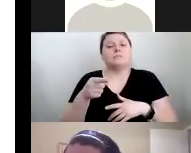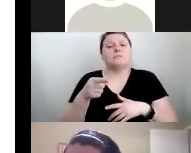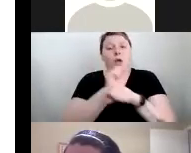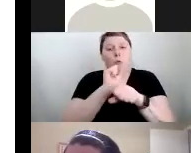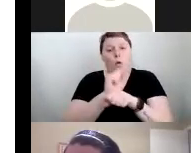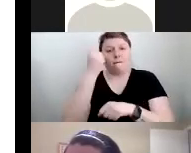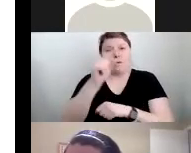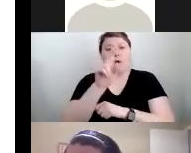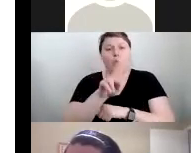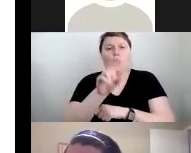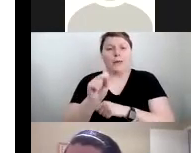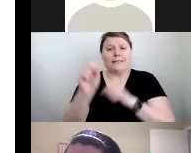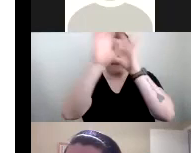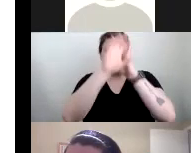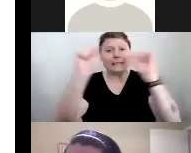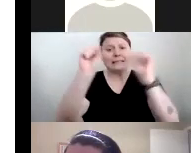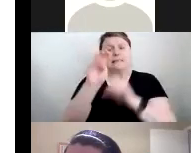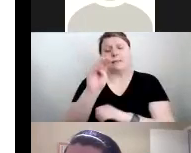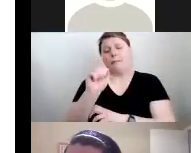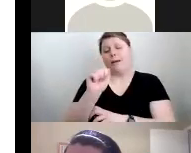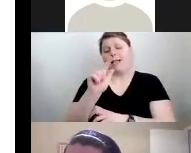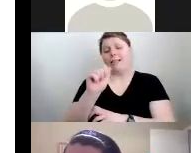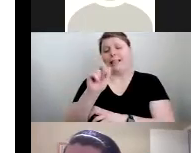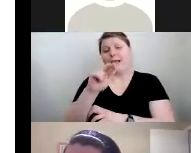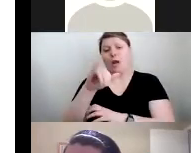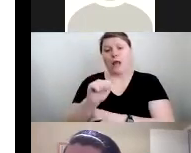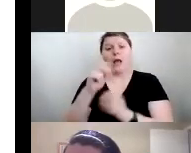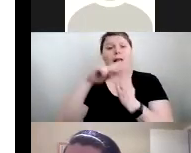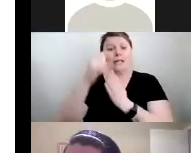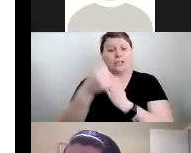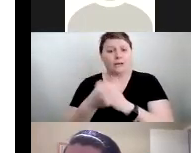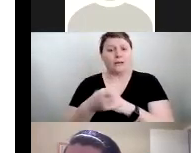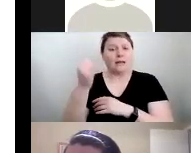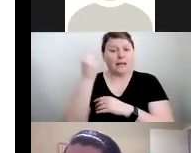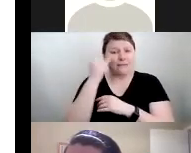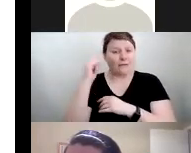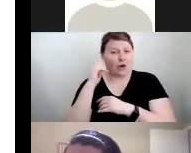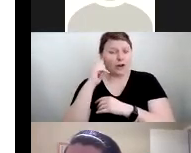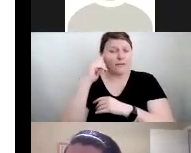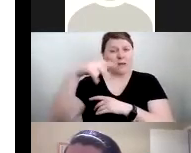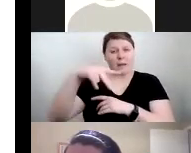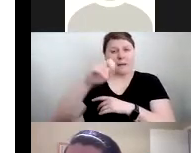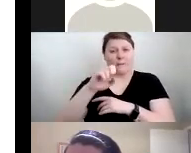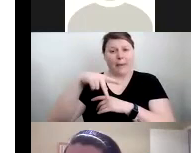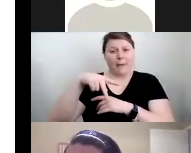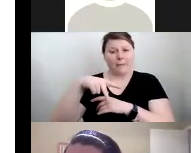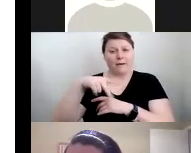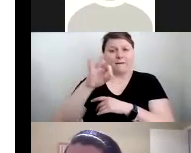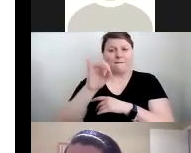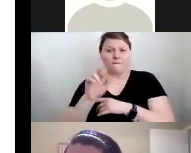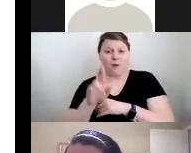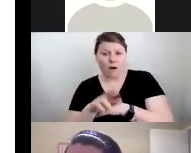U.S. President's Malaria Initiative. And if any of you are familiar with PEPFAR, which is the program that Dr. Birx used